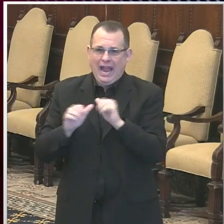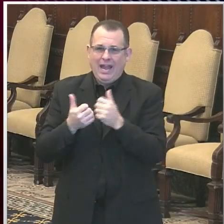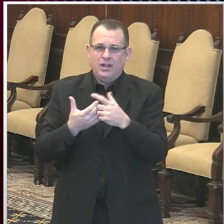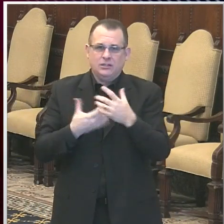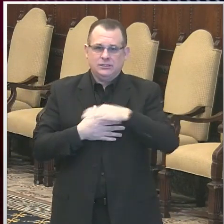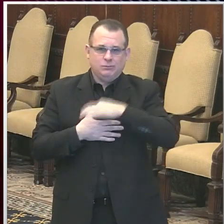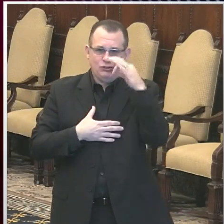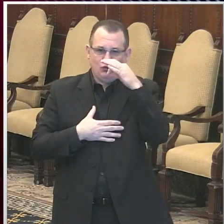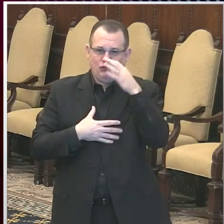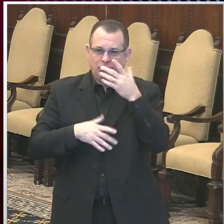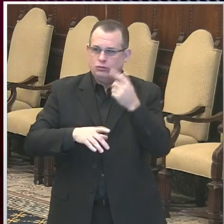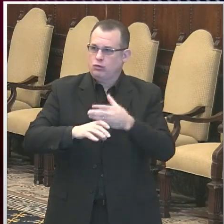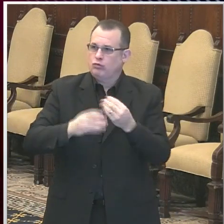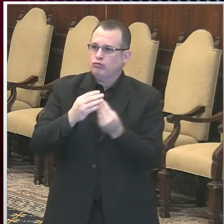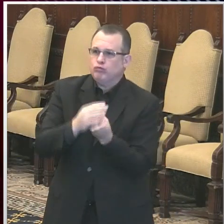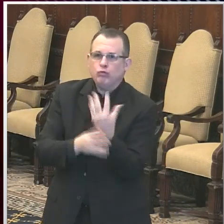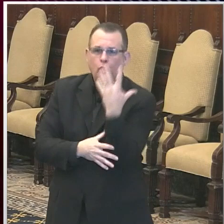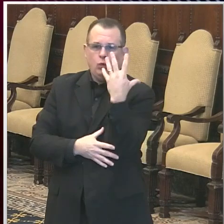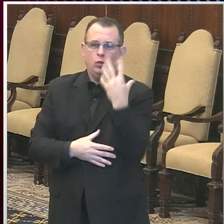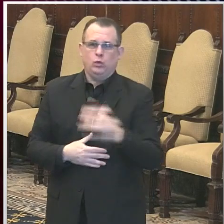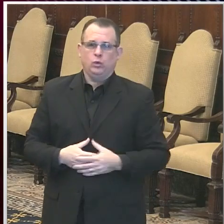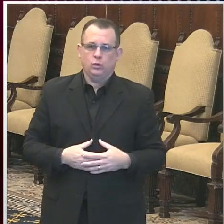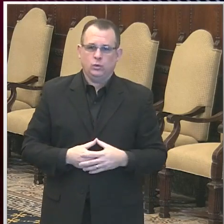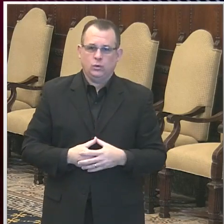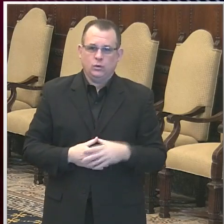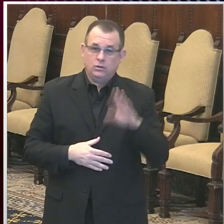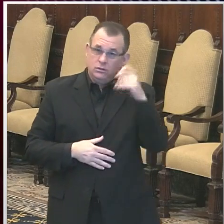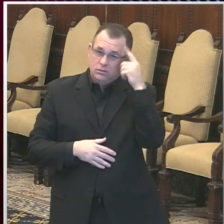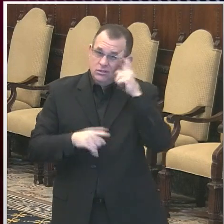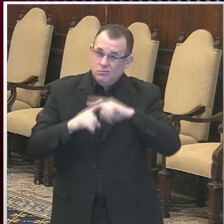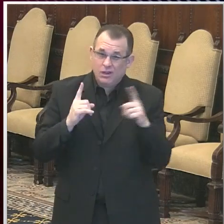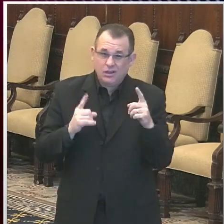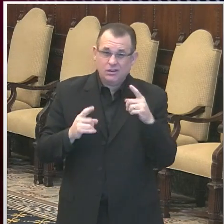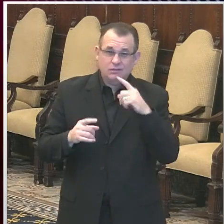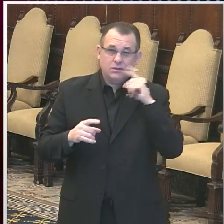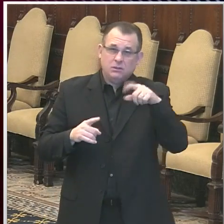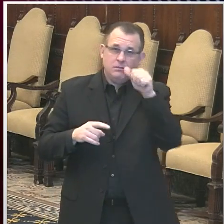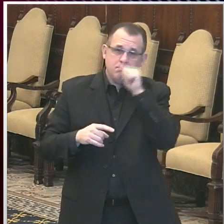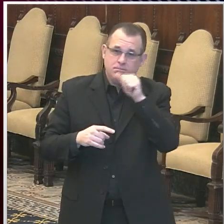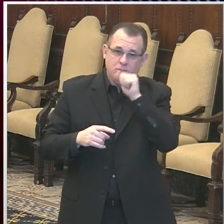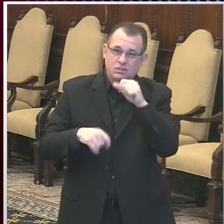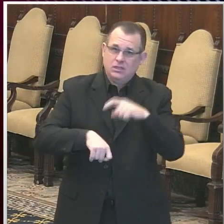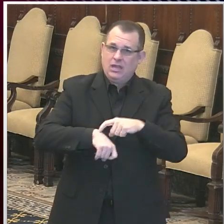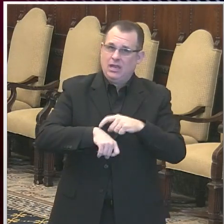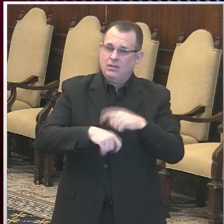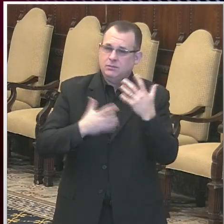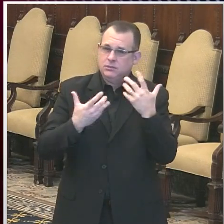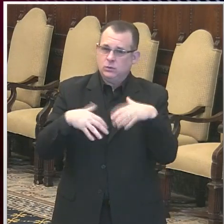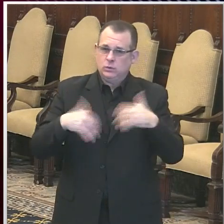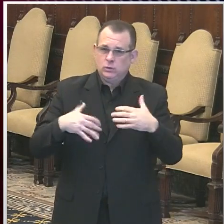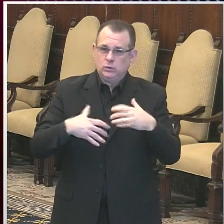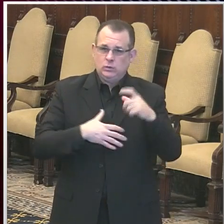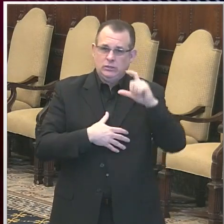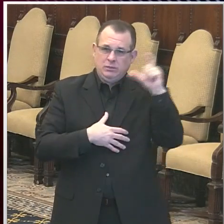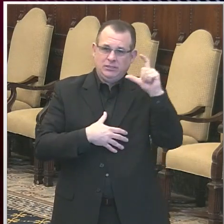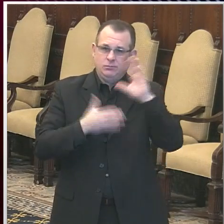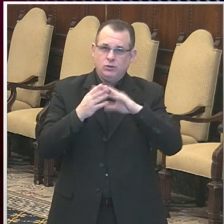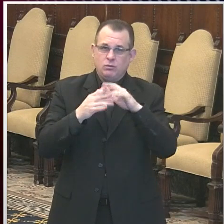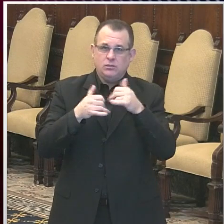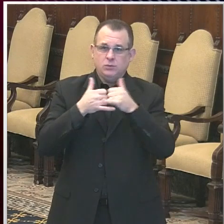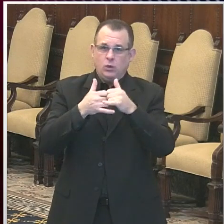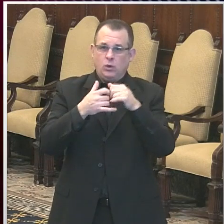growth. As long as they endure this trial patiently, Muslims believe that they will have a special reward from